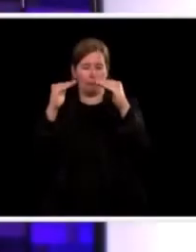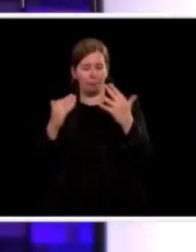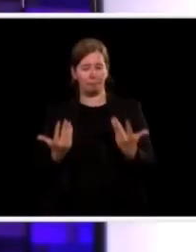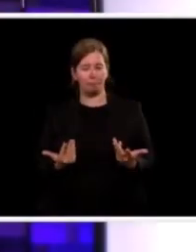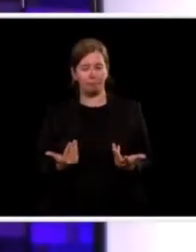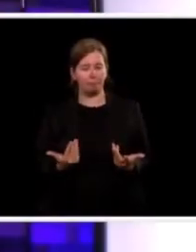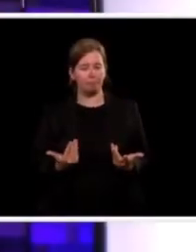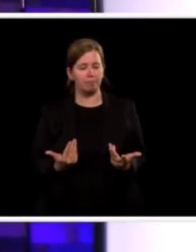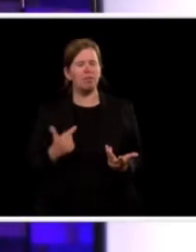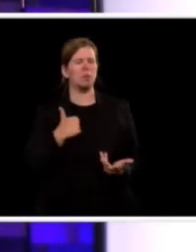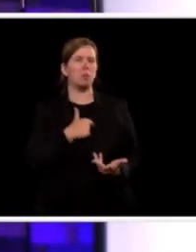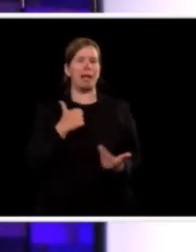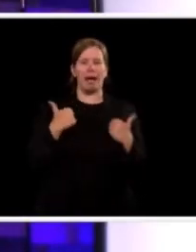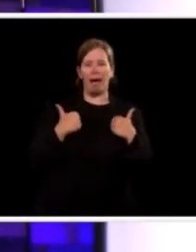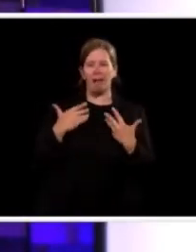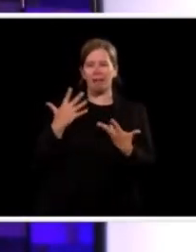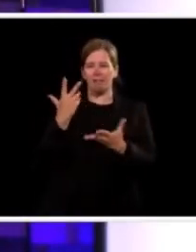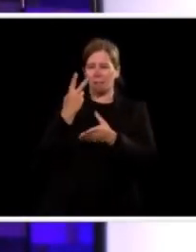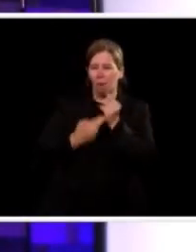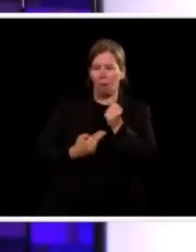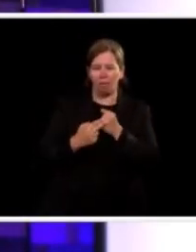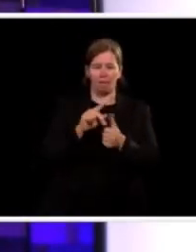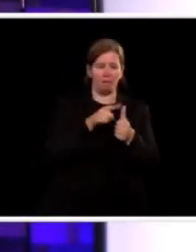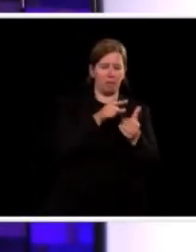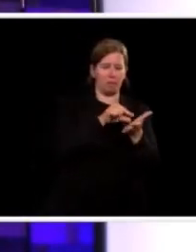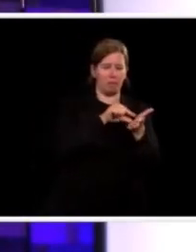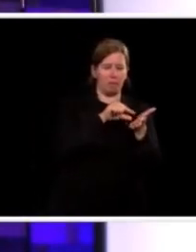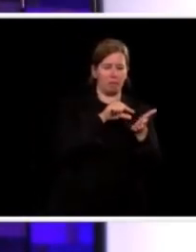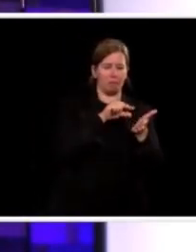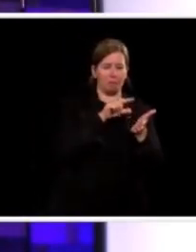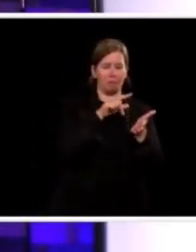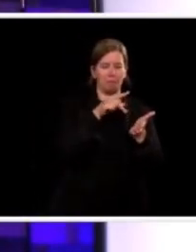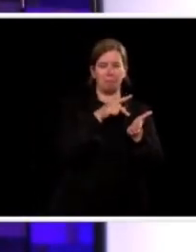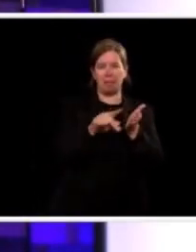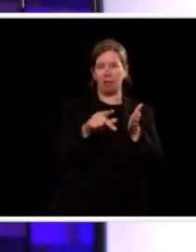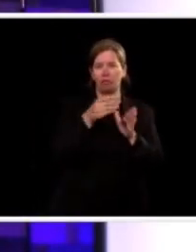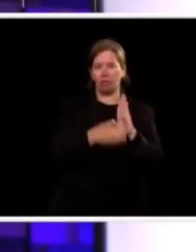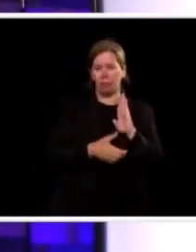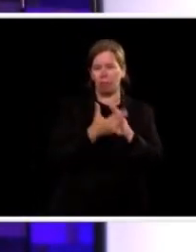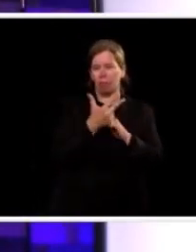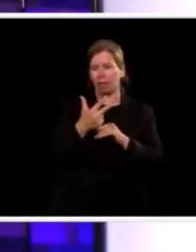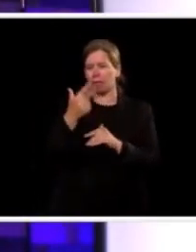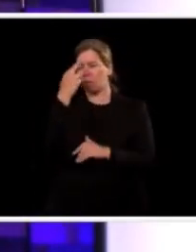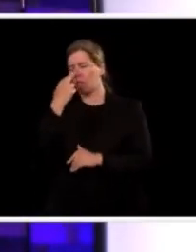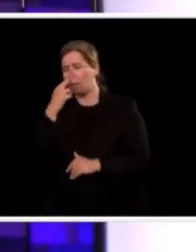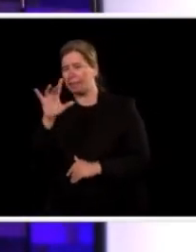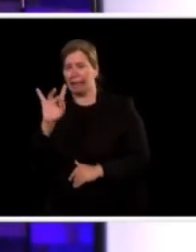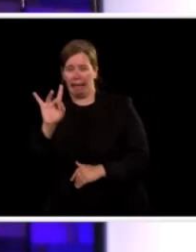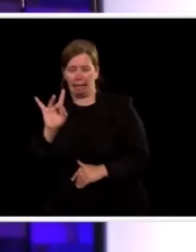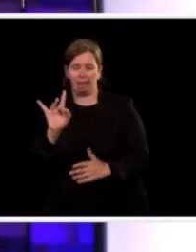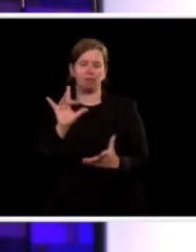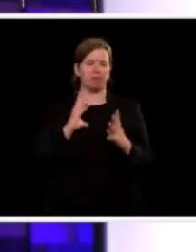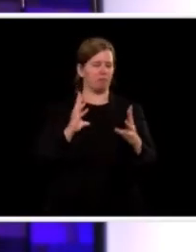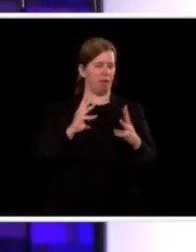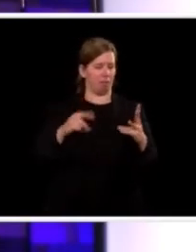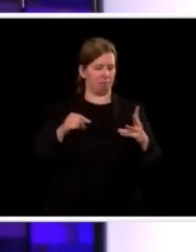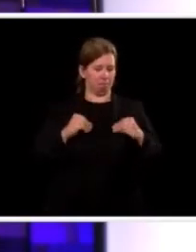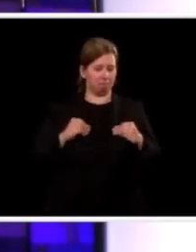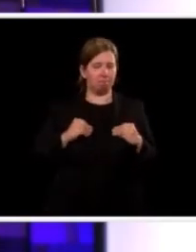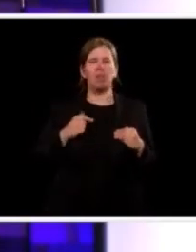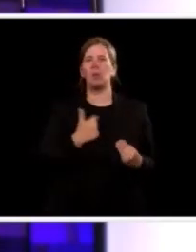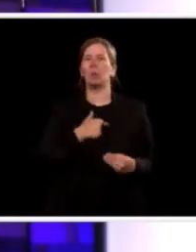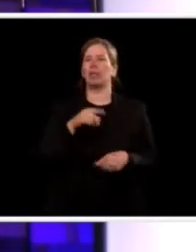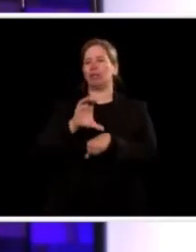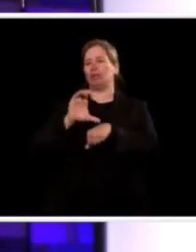So we have this mashup of 1 Peter 3 something and Romans 8. Let's go with that. It's not the first time we